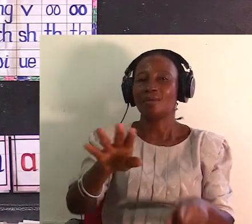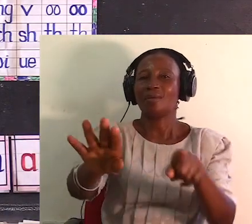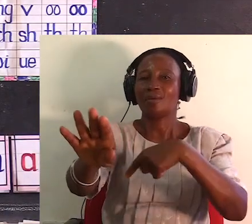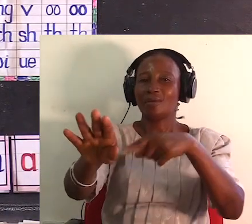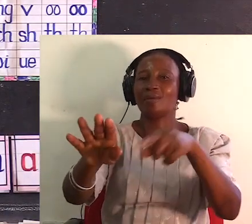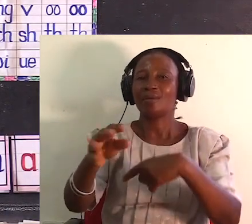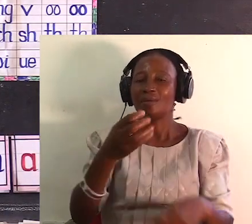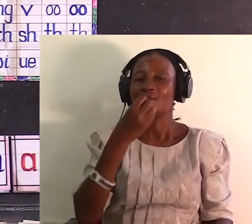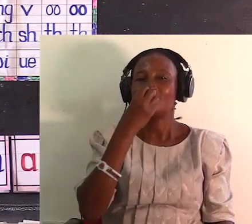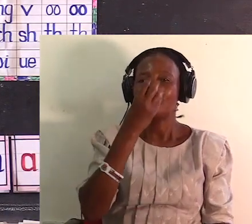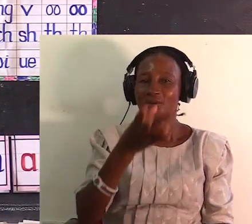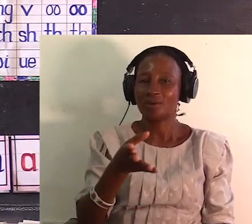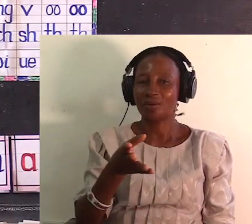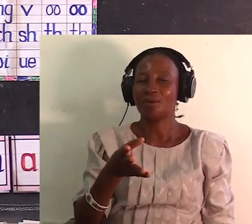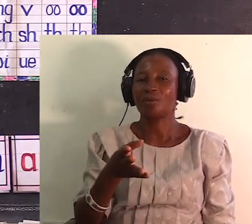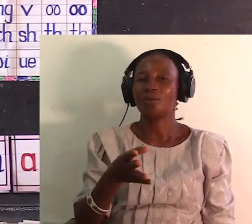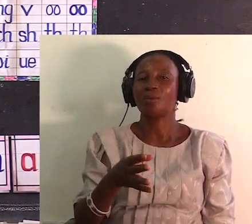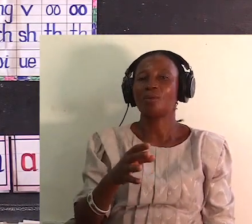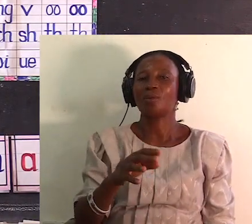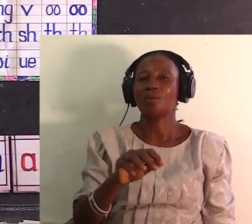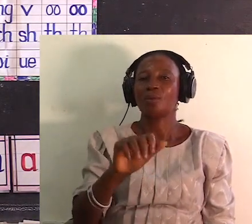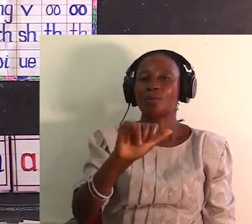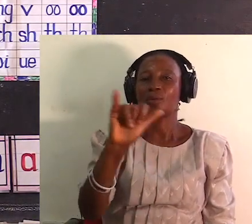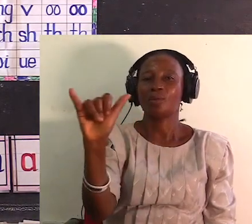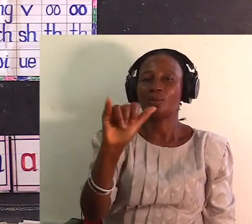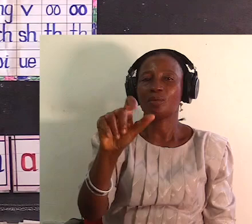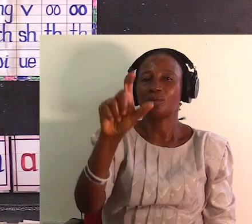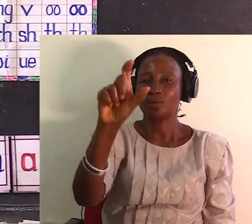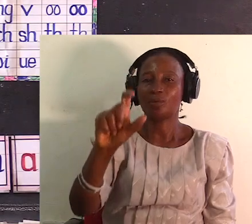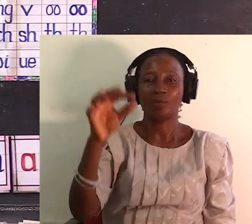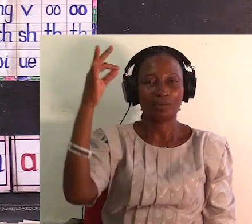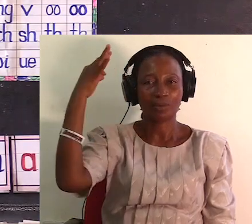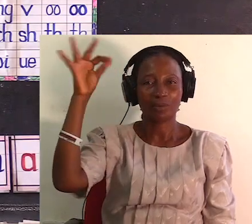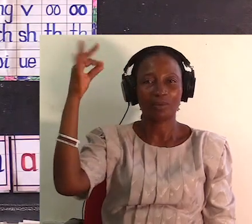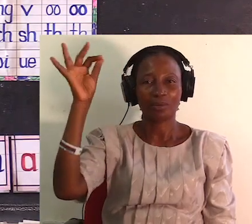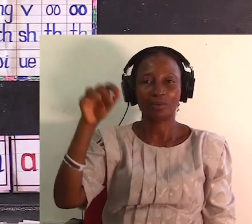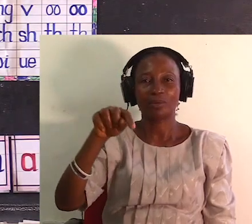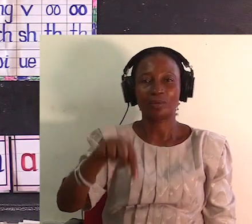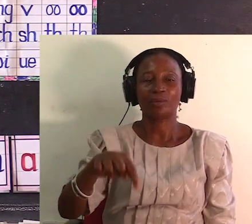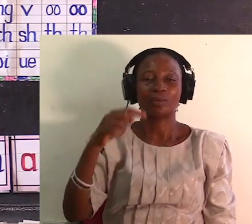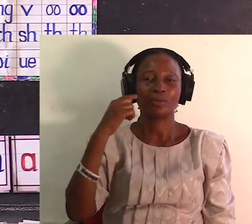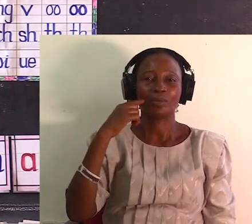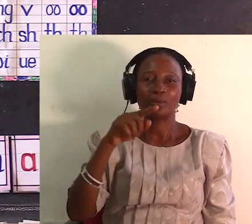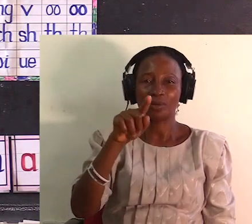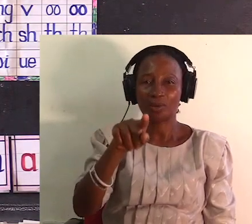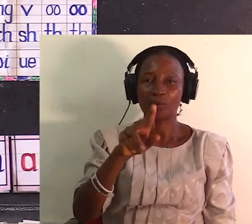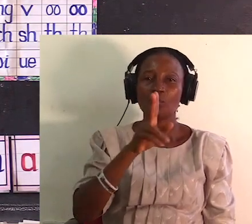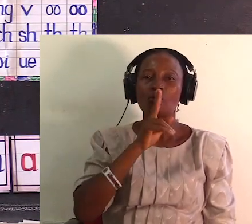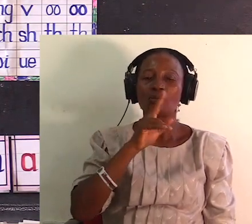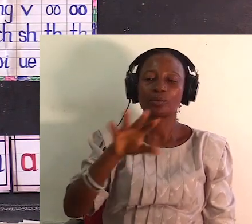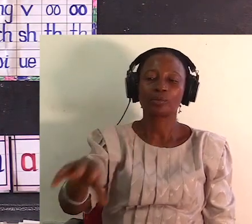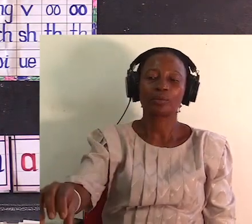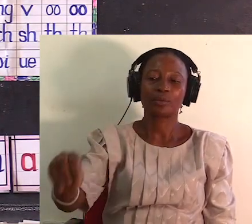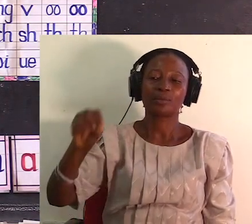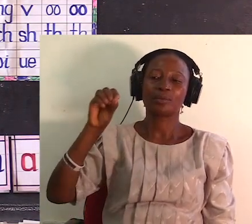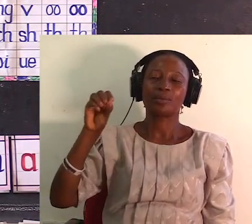you, will bring it out from the bag. Not me, it is you who will take it out of the bag to